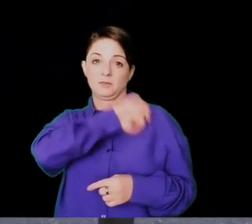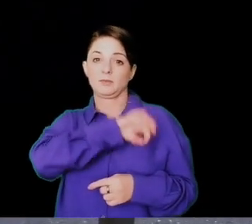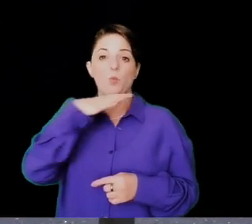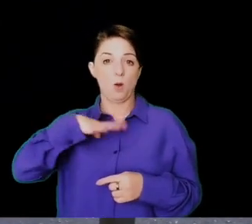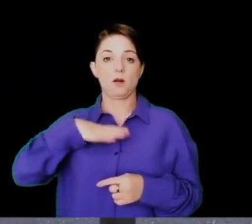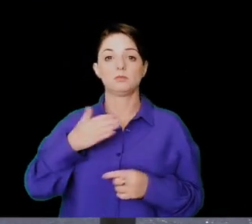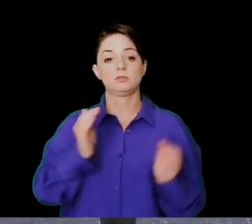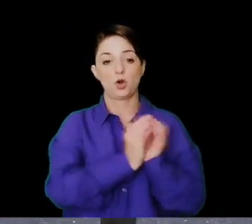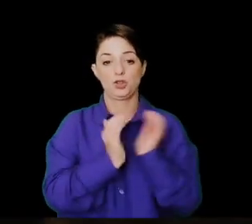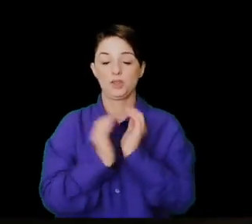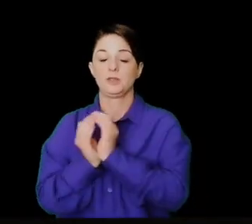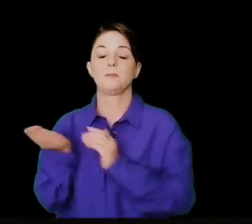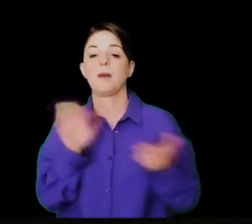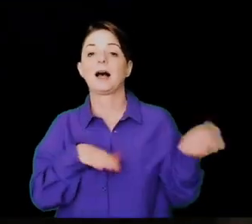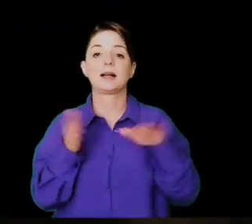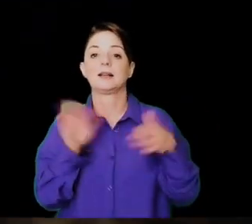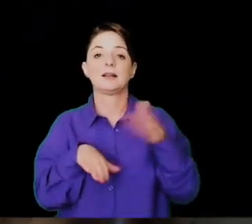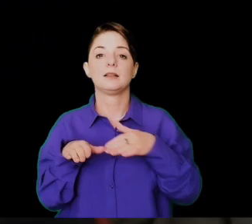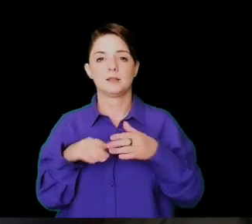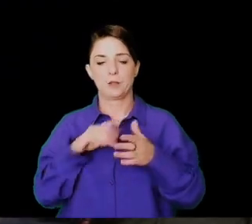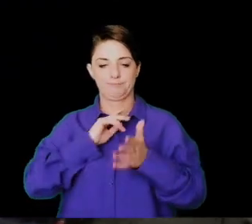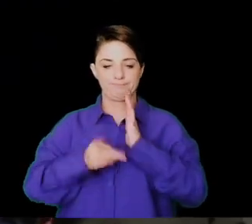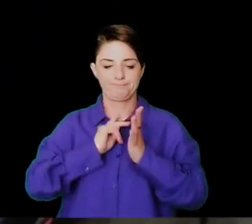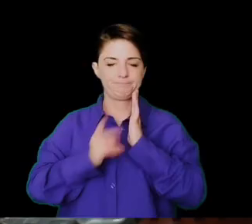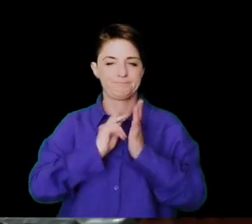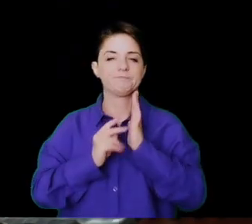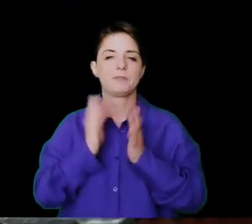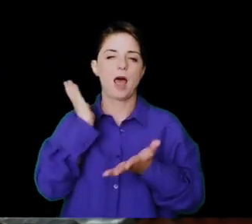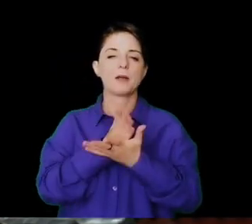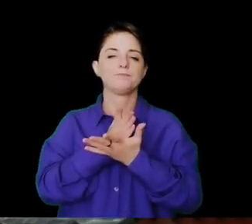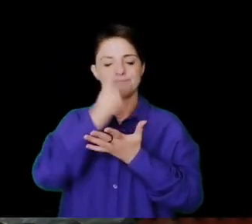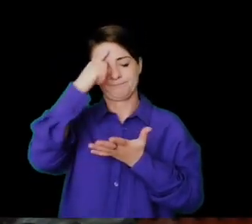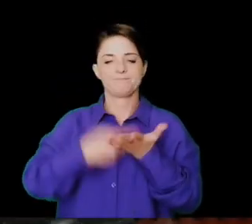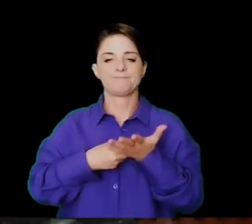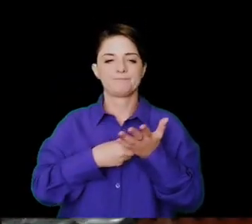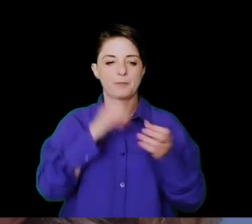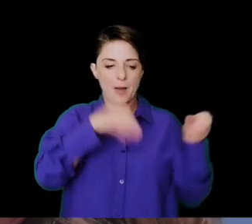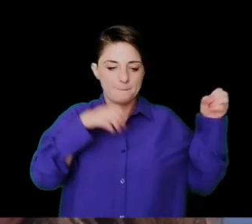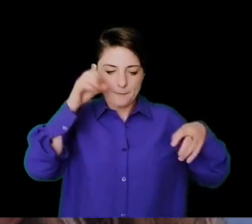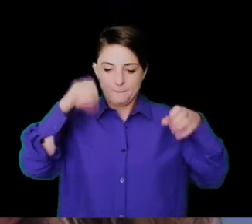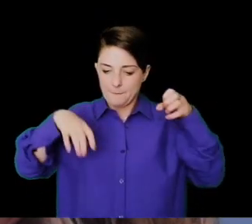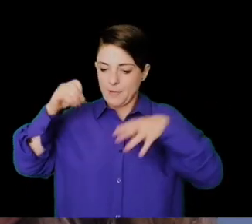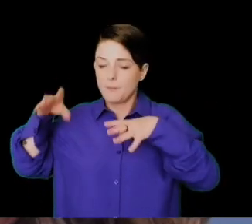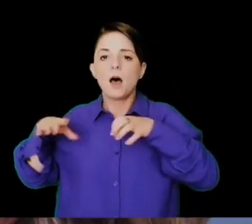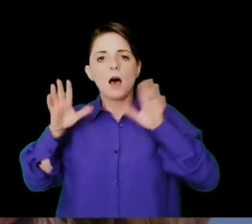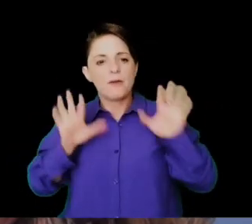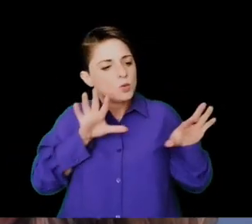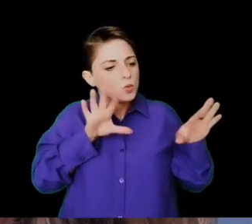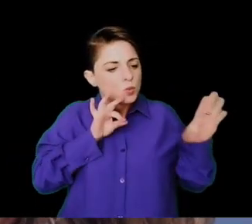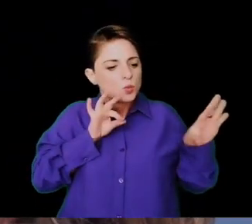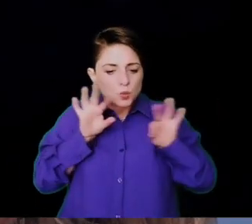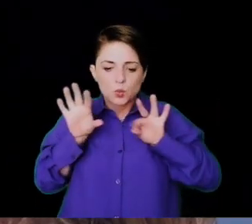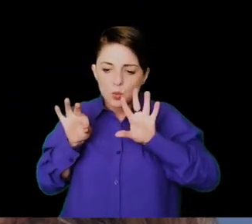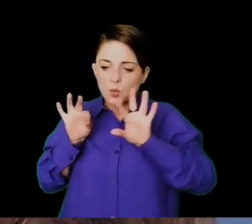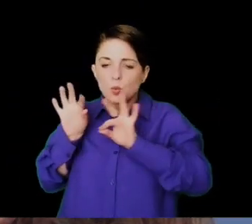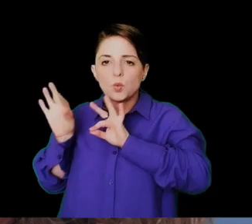everyone's interests to bring the oysters back, so plans were laid to build new oyster reefs across the Solent. But these precious new reef sites